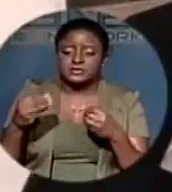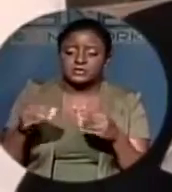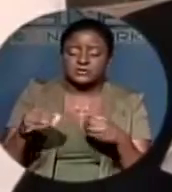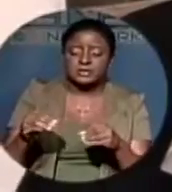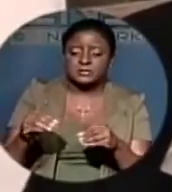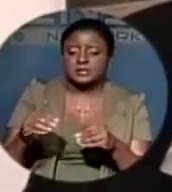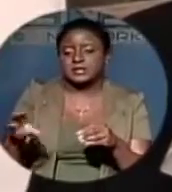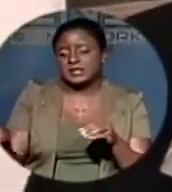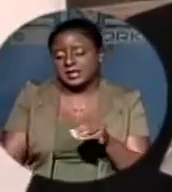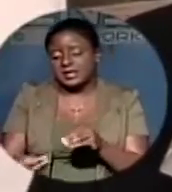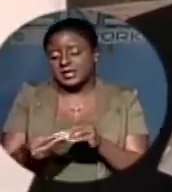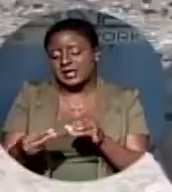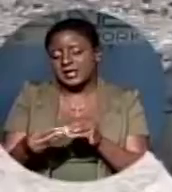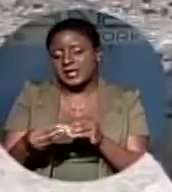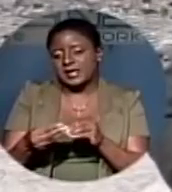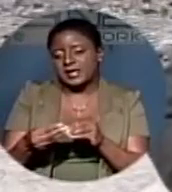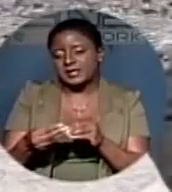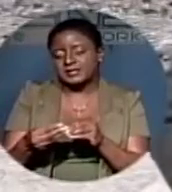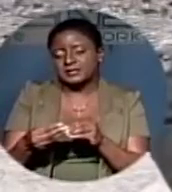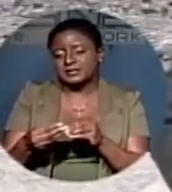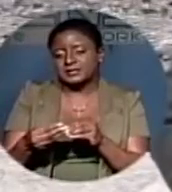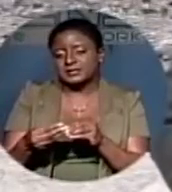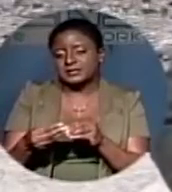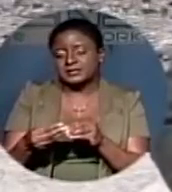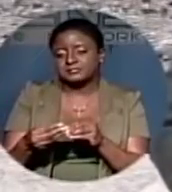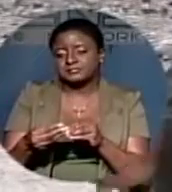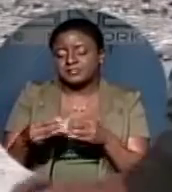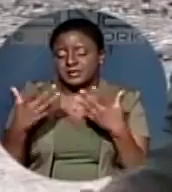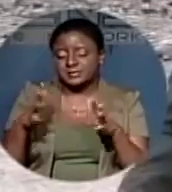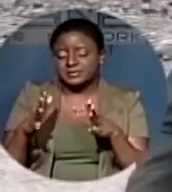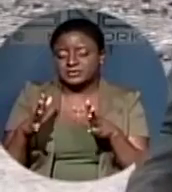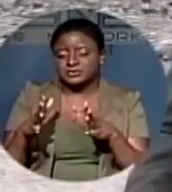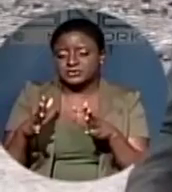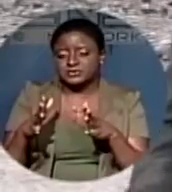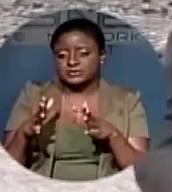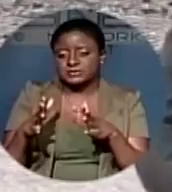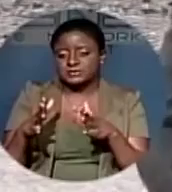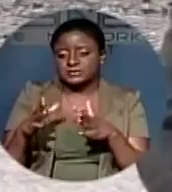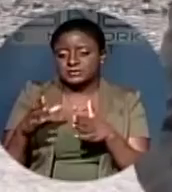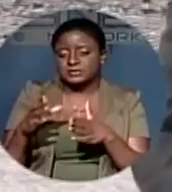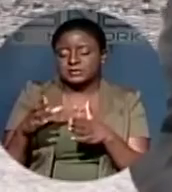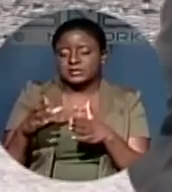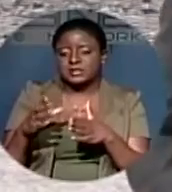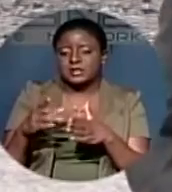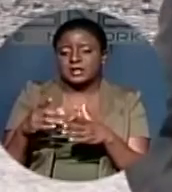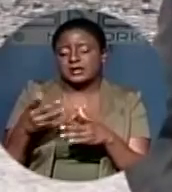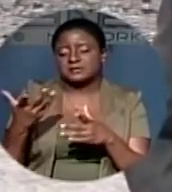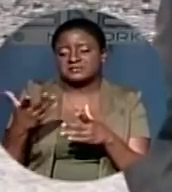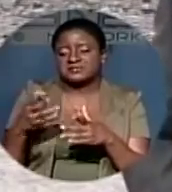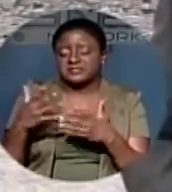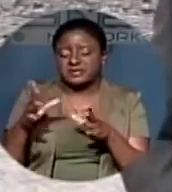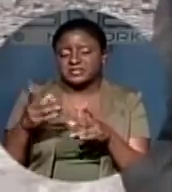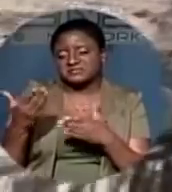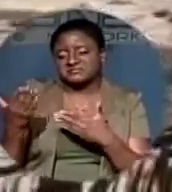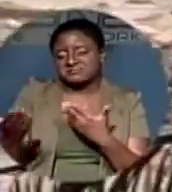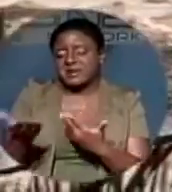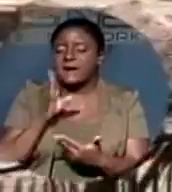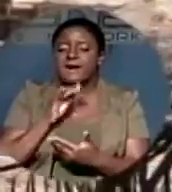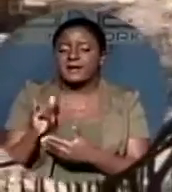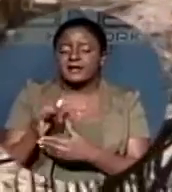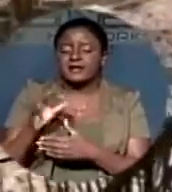to their overall visit. Now completion of this project has been pegged at around fall of this year. Clint Watson, ZNS